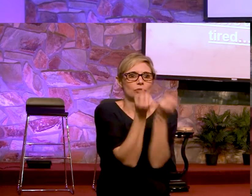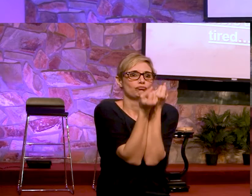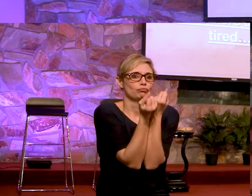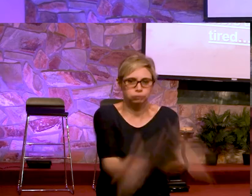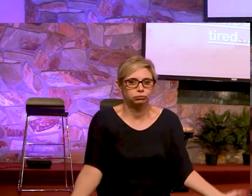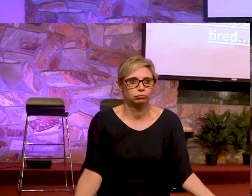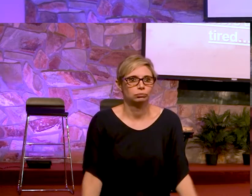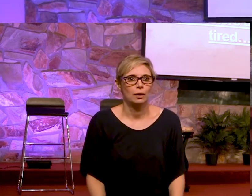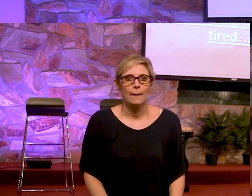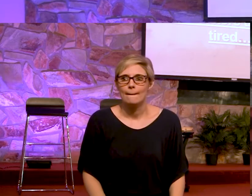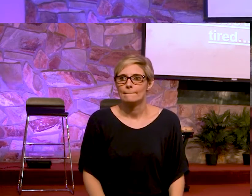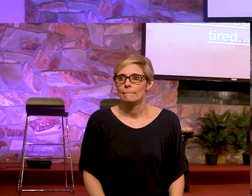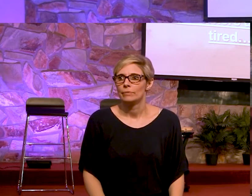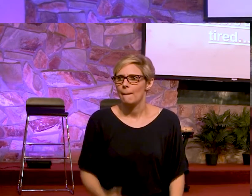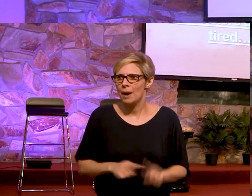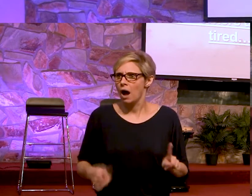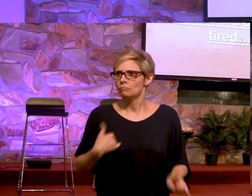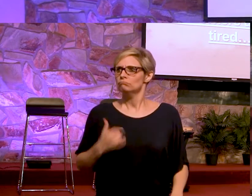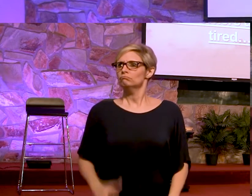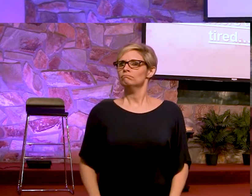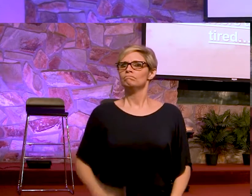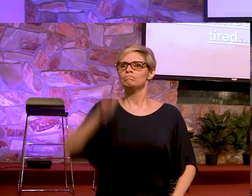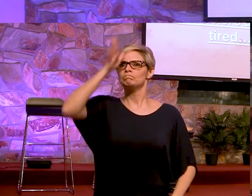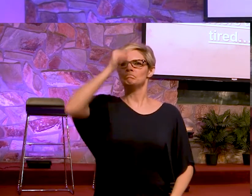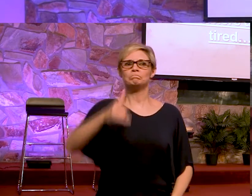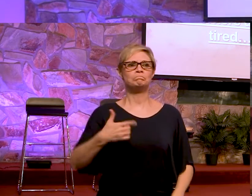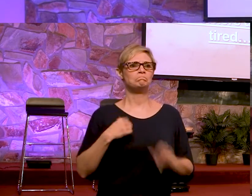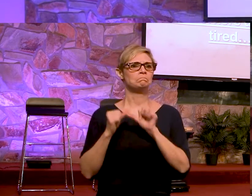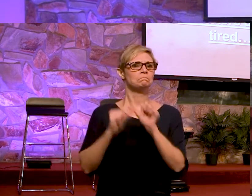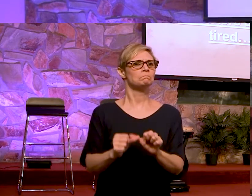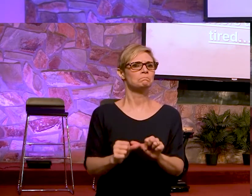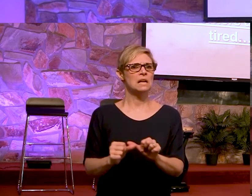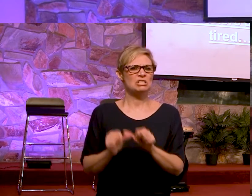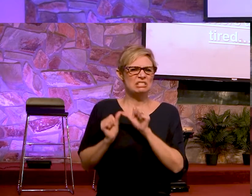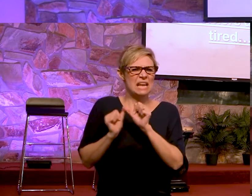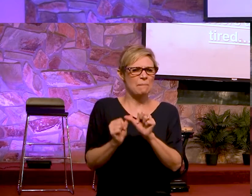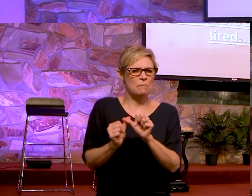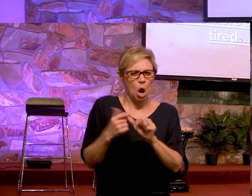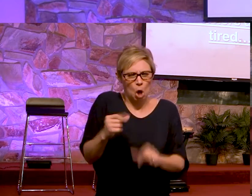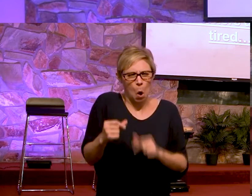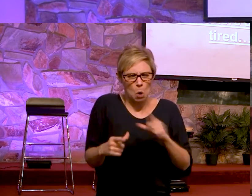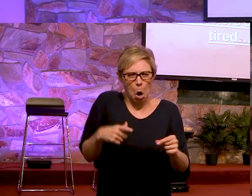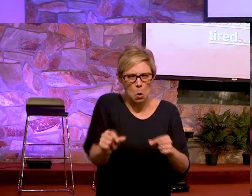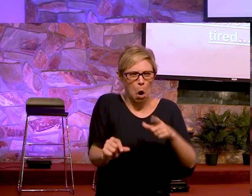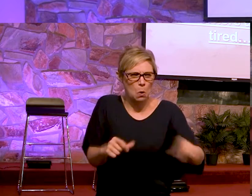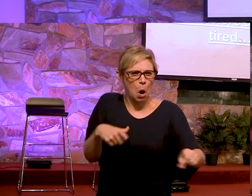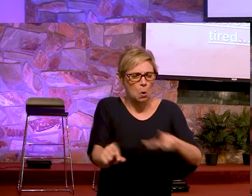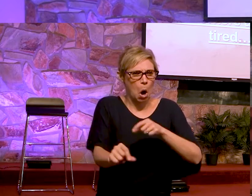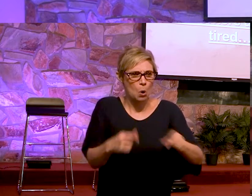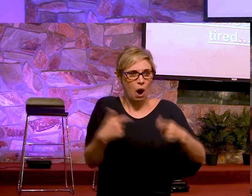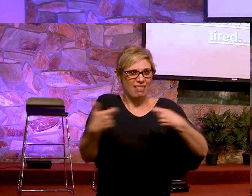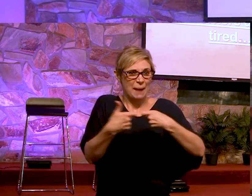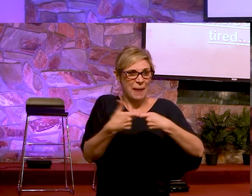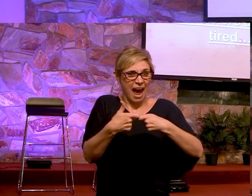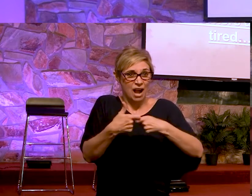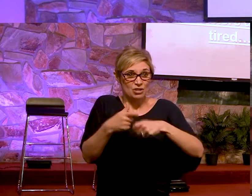so there is within us, we have to learn, you know what? If you continue to go and go and go at the rate that you're going to fall